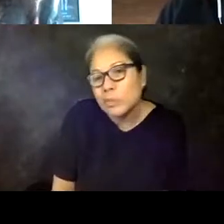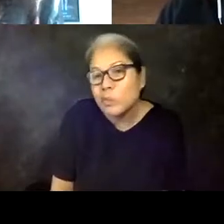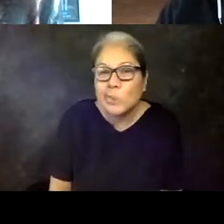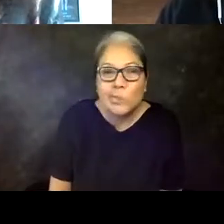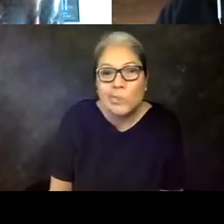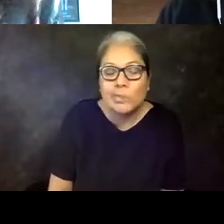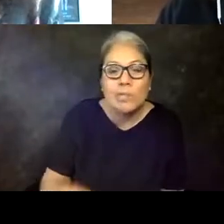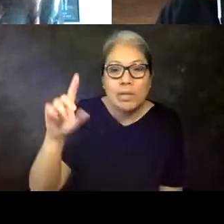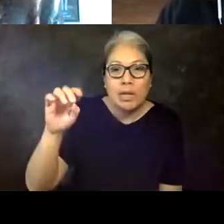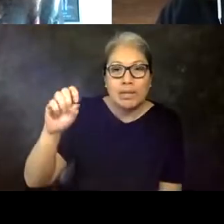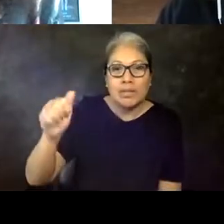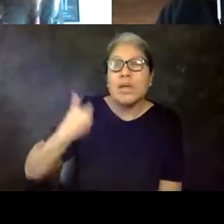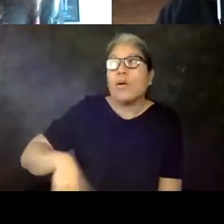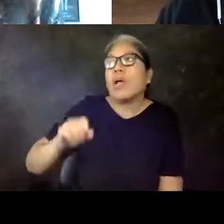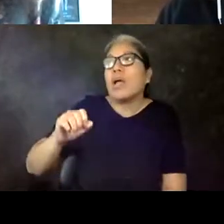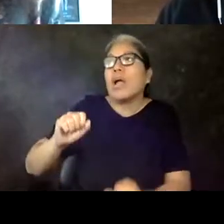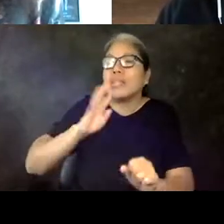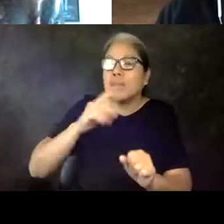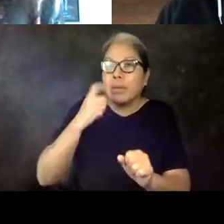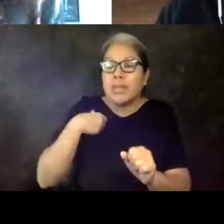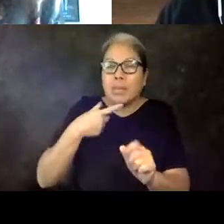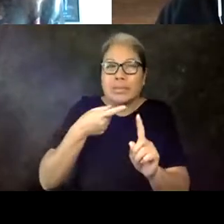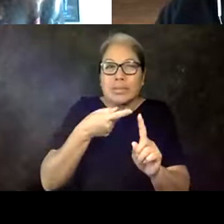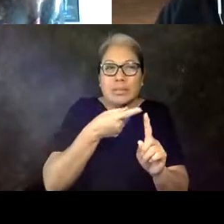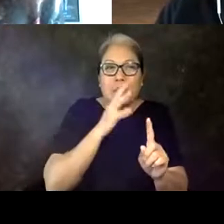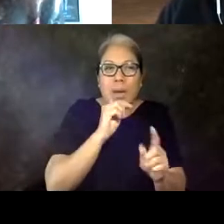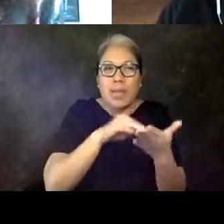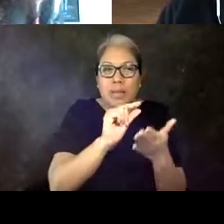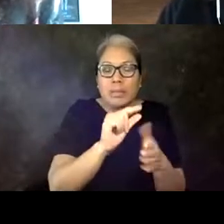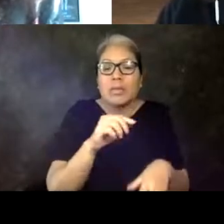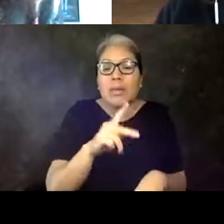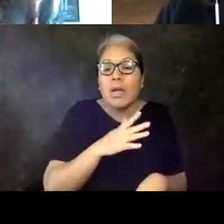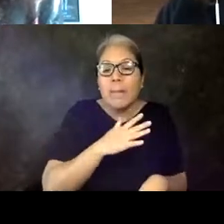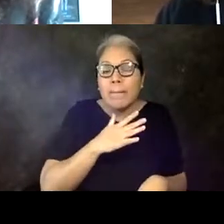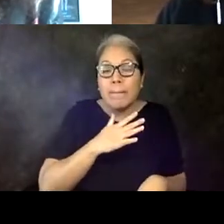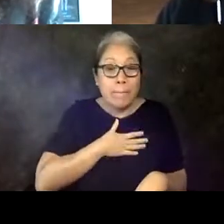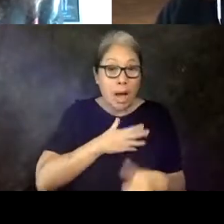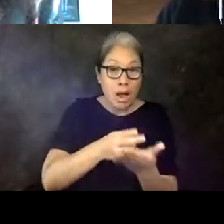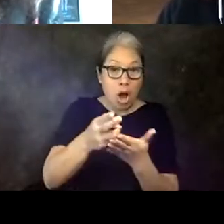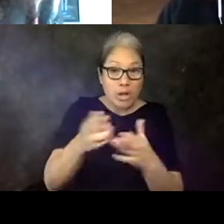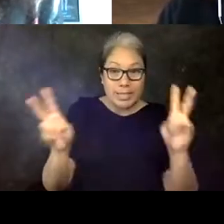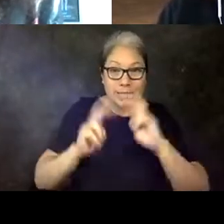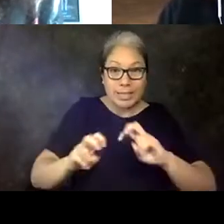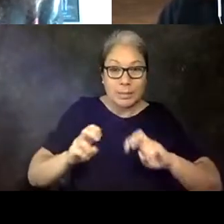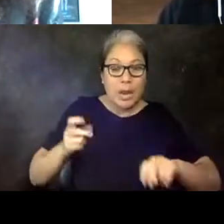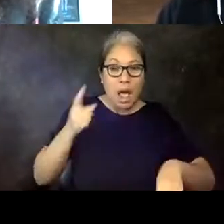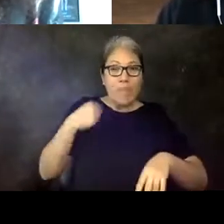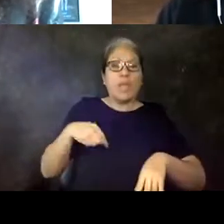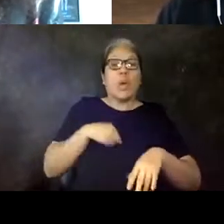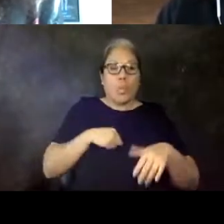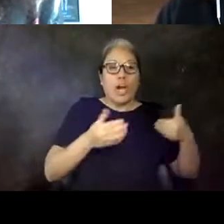This is Dessa. I can speak since I was kind of going in that direction. My honest assessment is I think we're getting there.